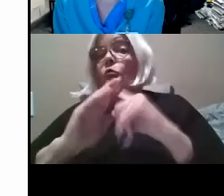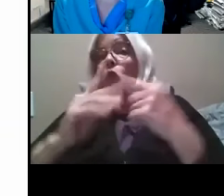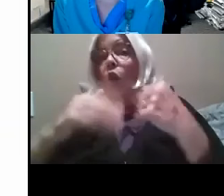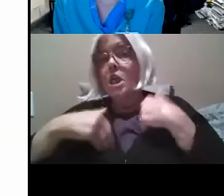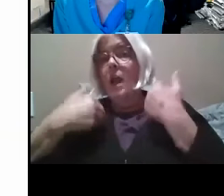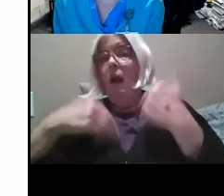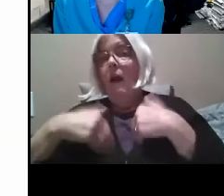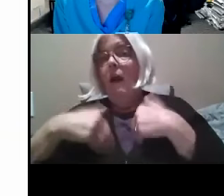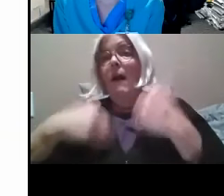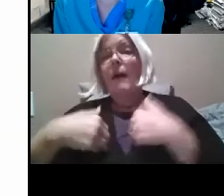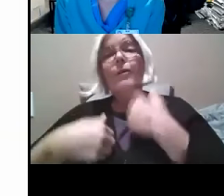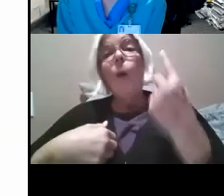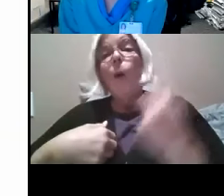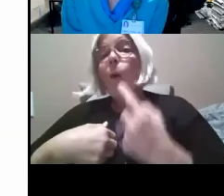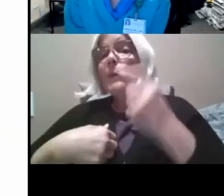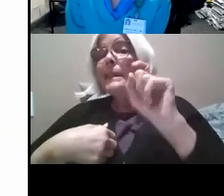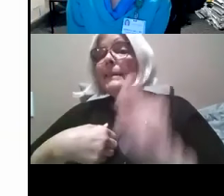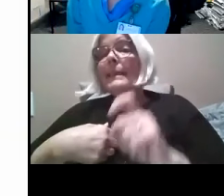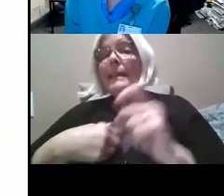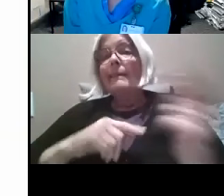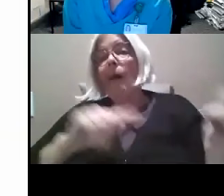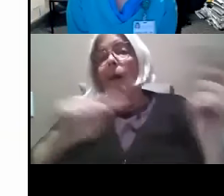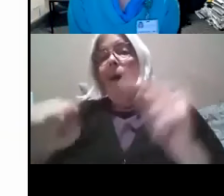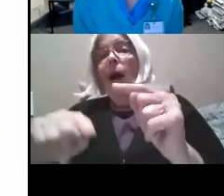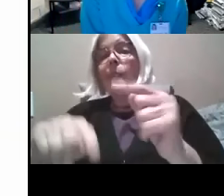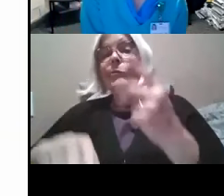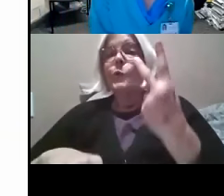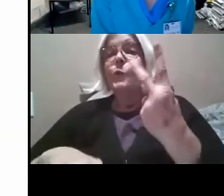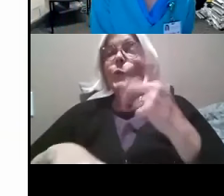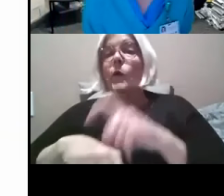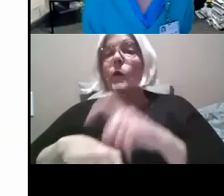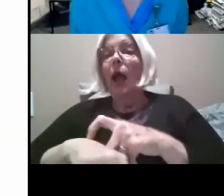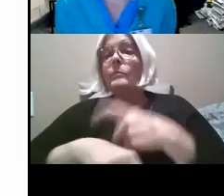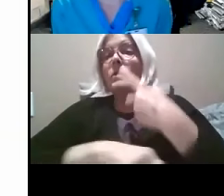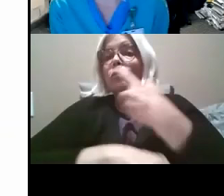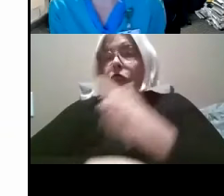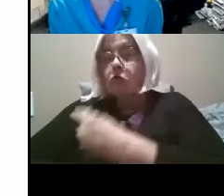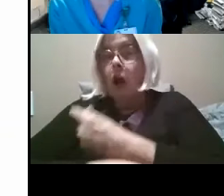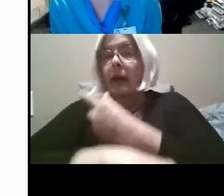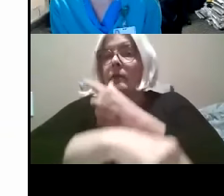is more robust and responds more rapidly and more,